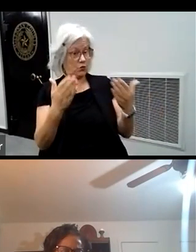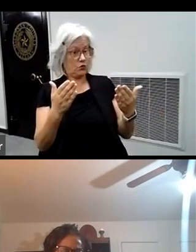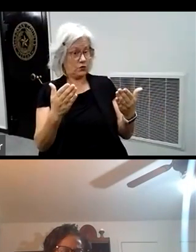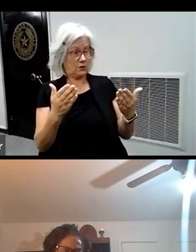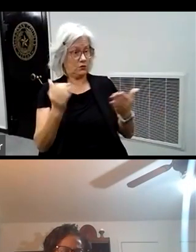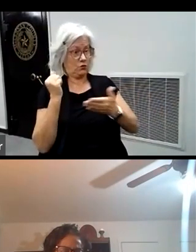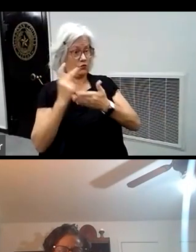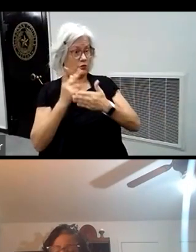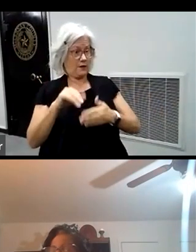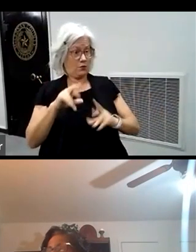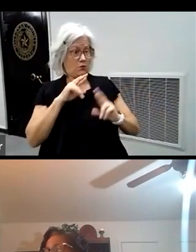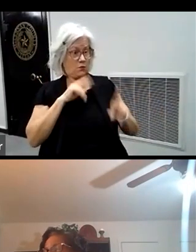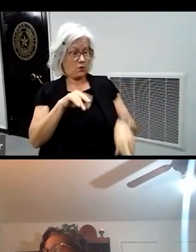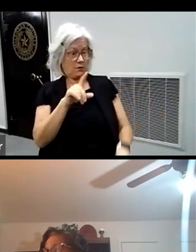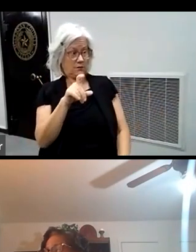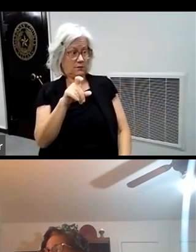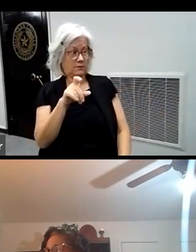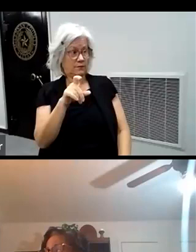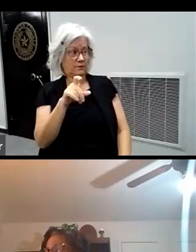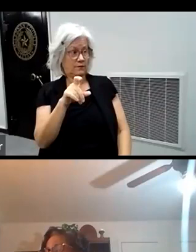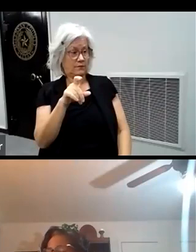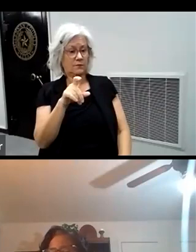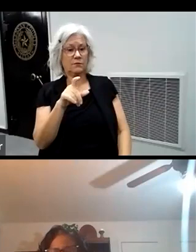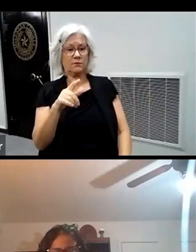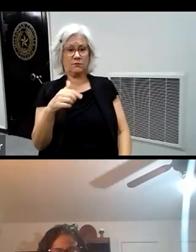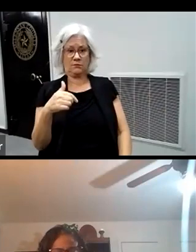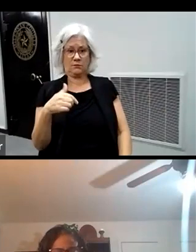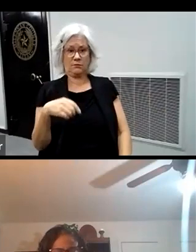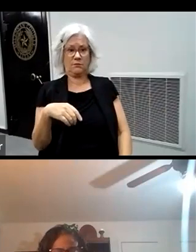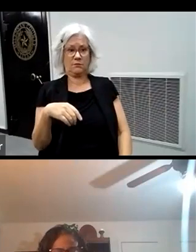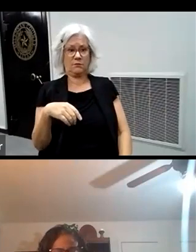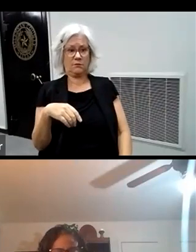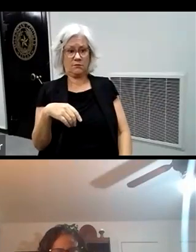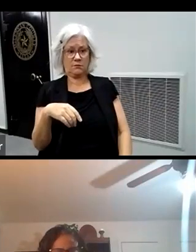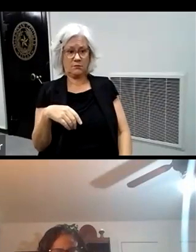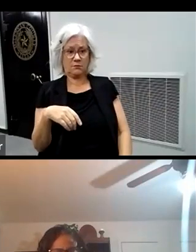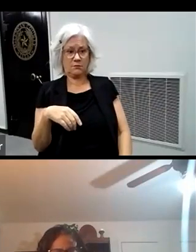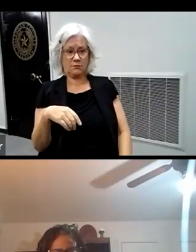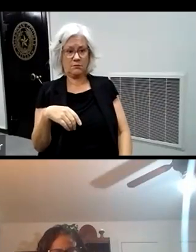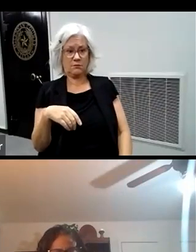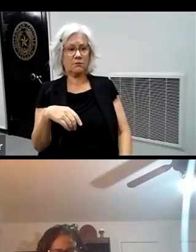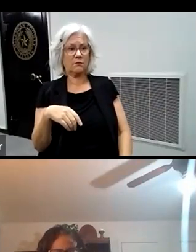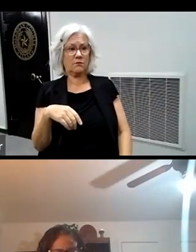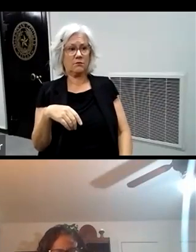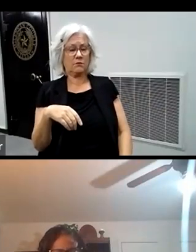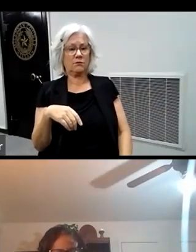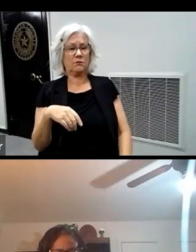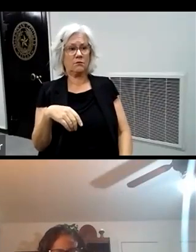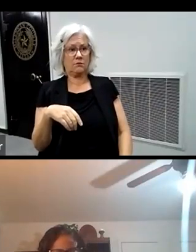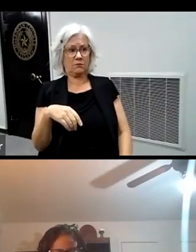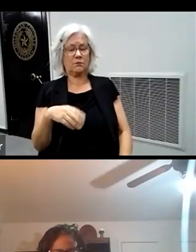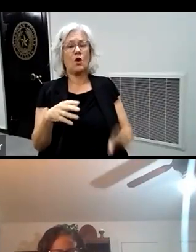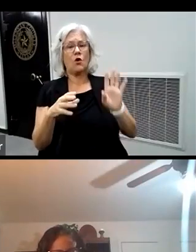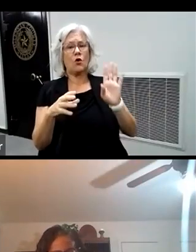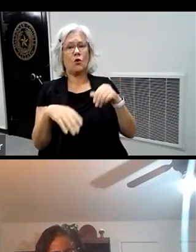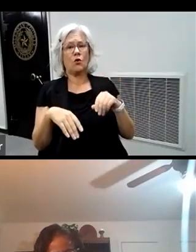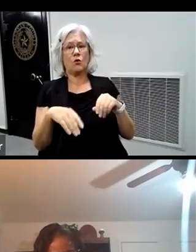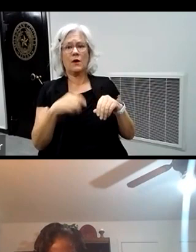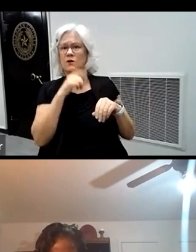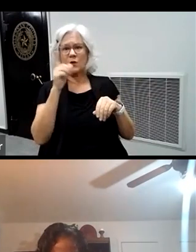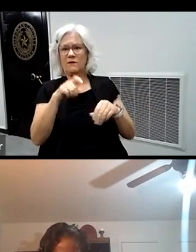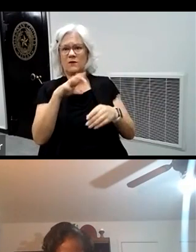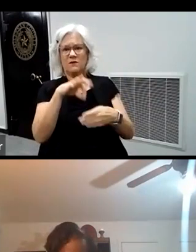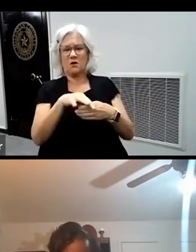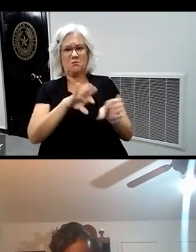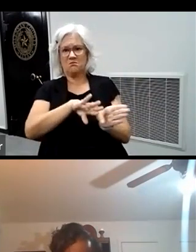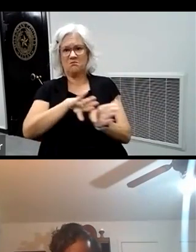report for recording purposes? Judge, it was actually a work session, so we're good. Yeah, that's right. All right,